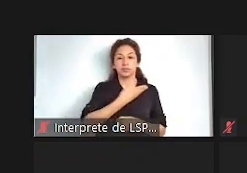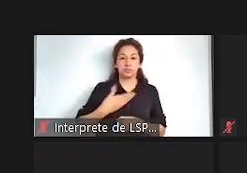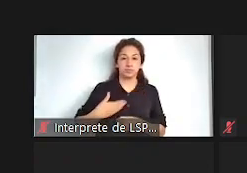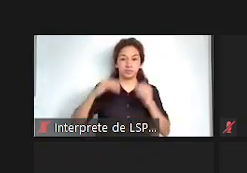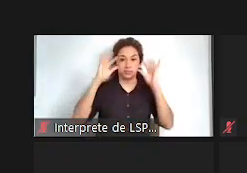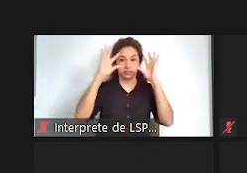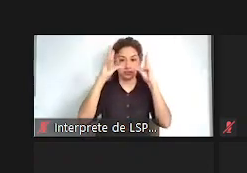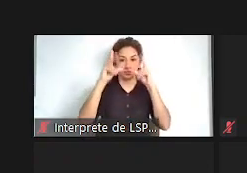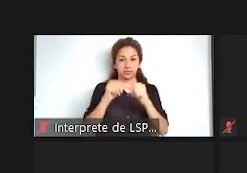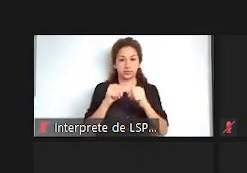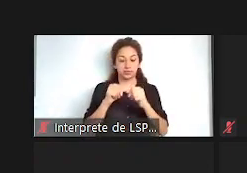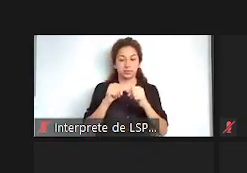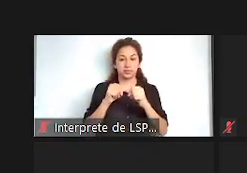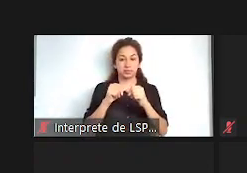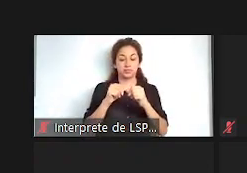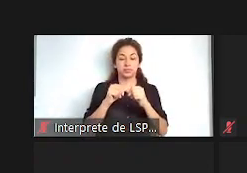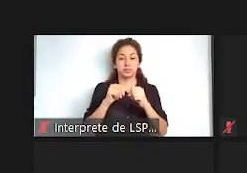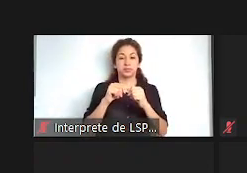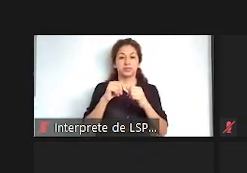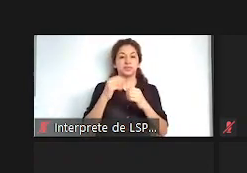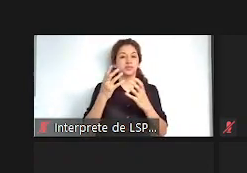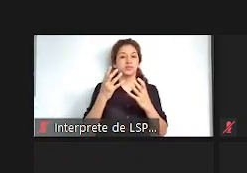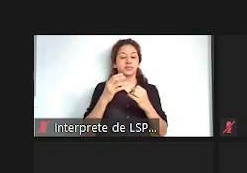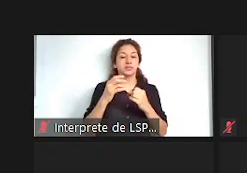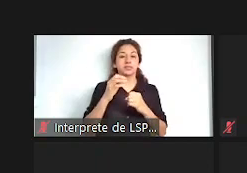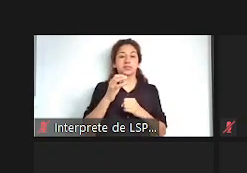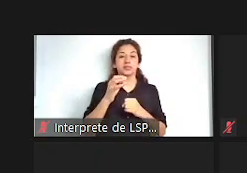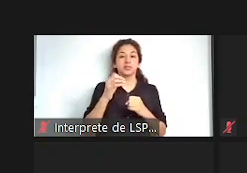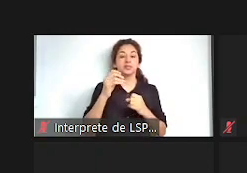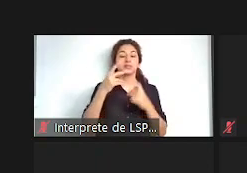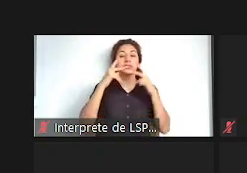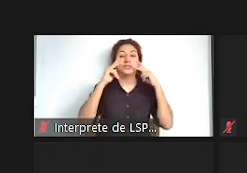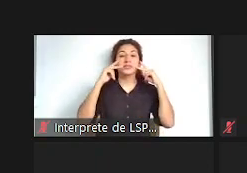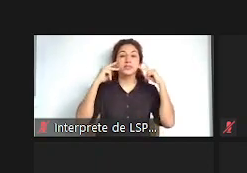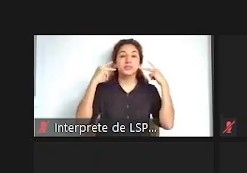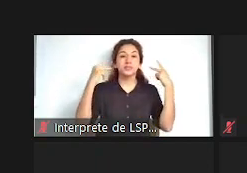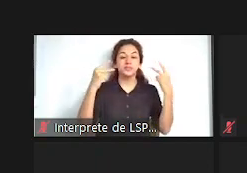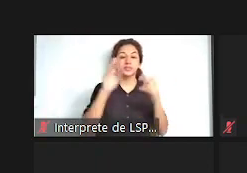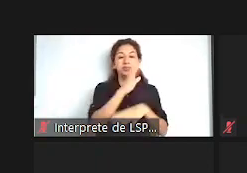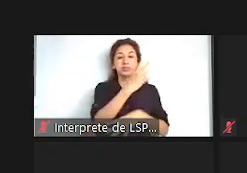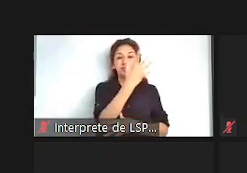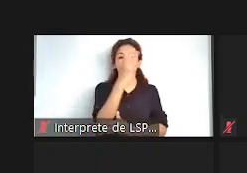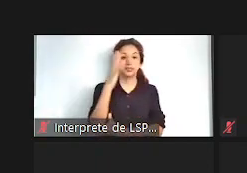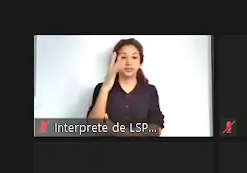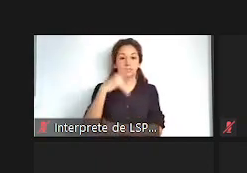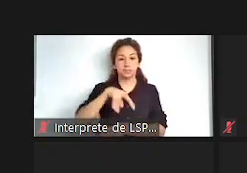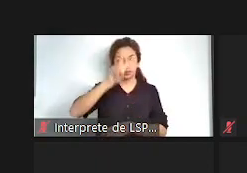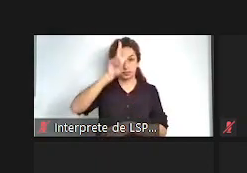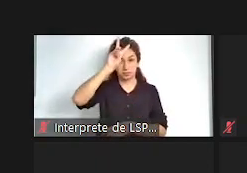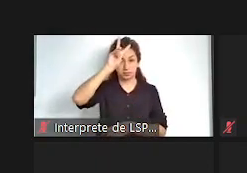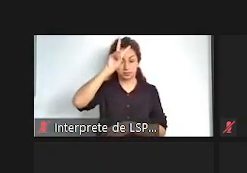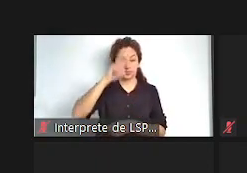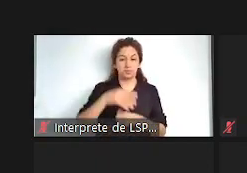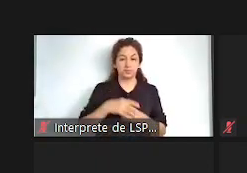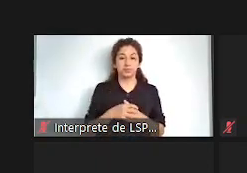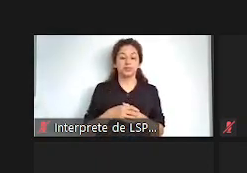chair for the inter-ethnical association of development of other proven